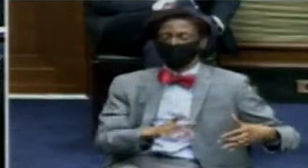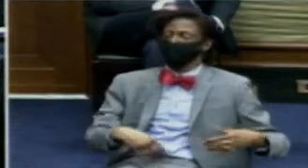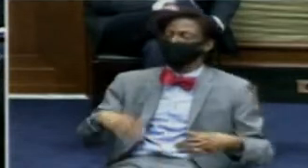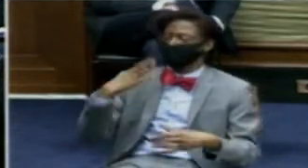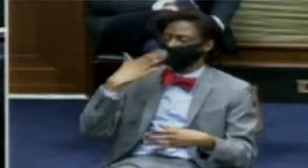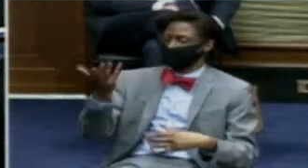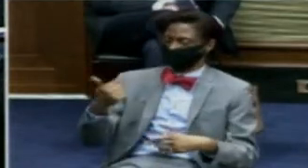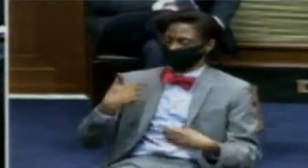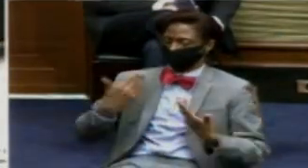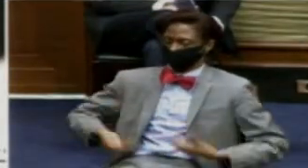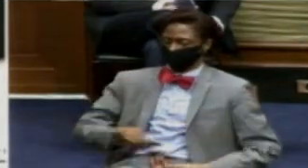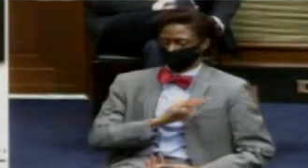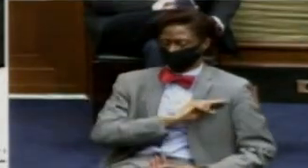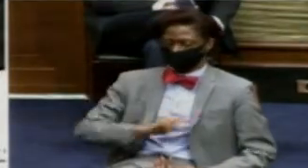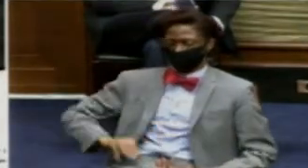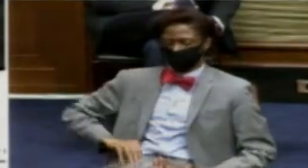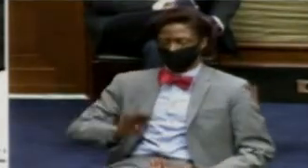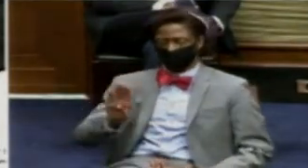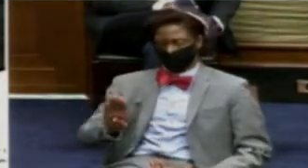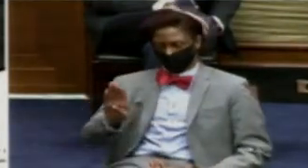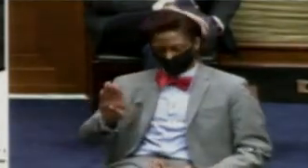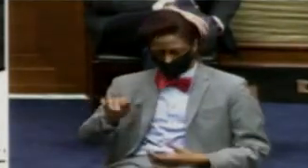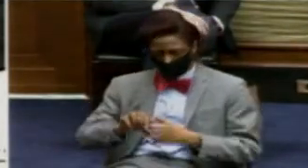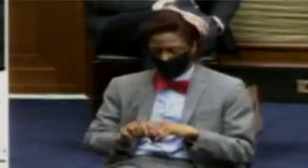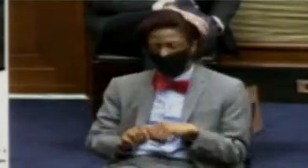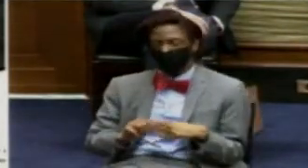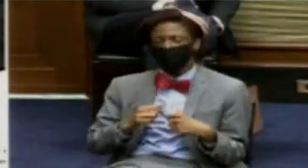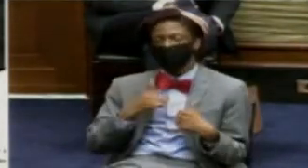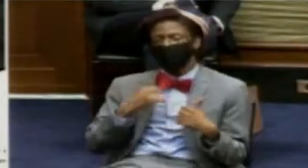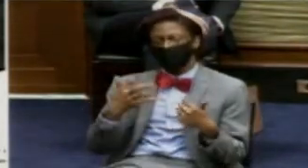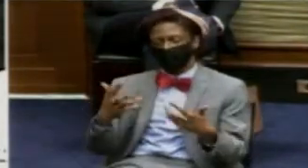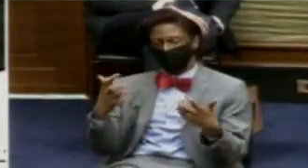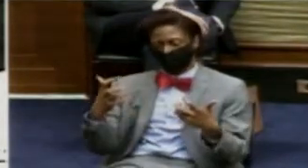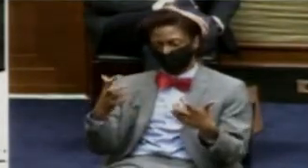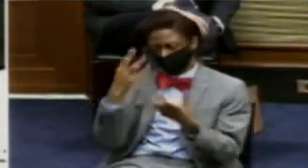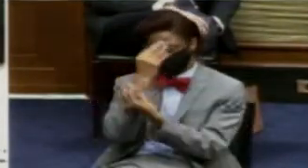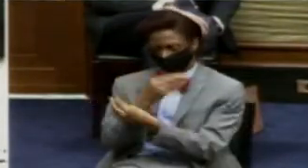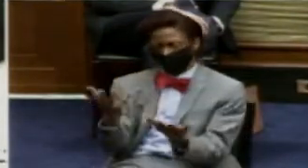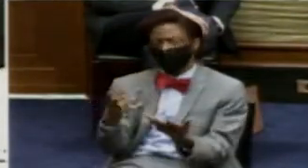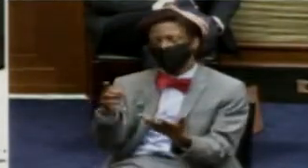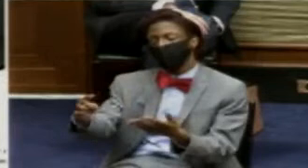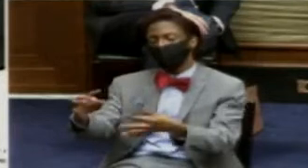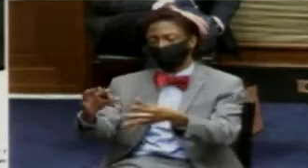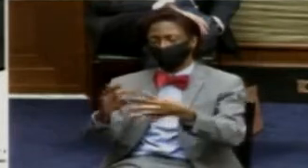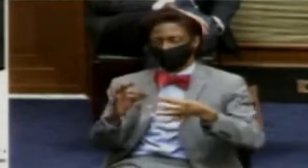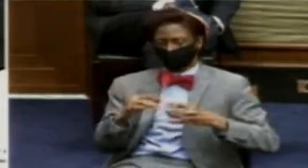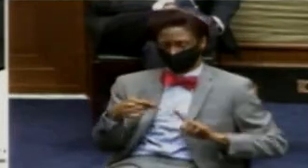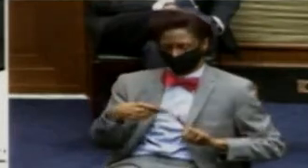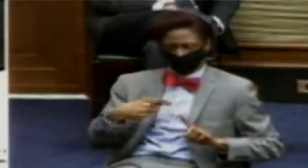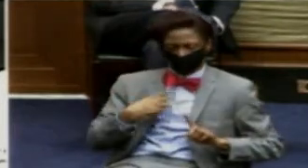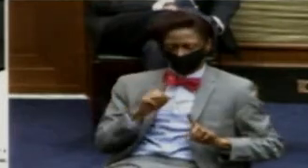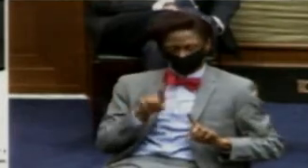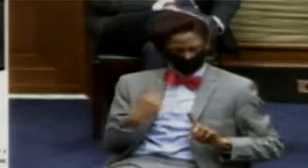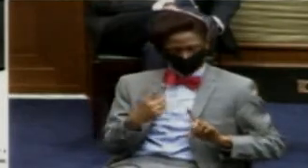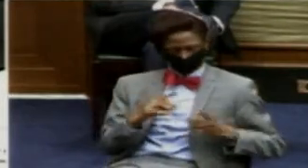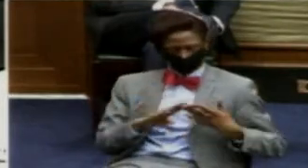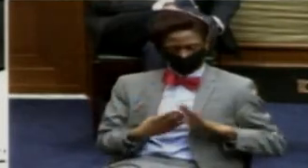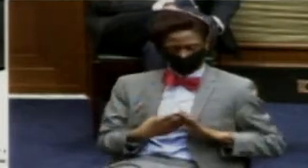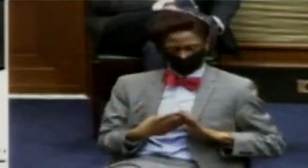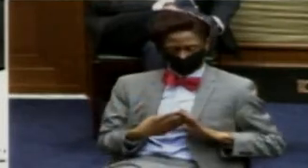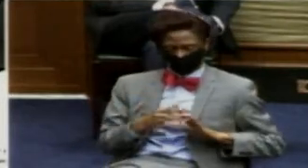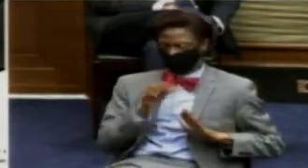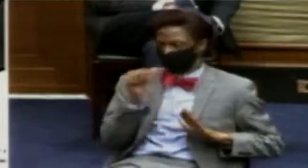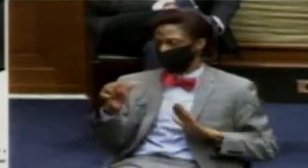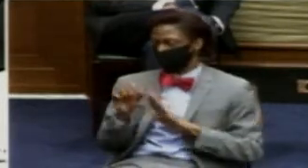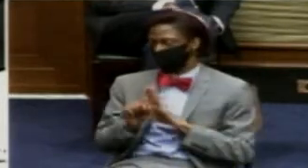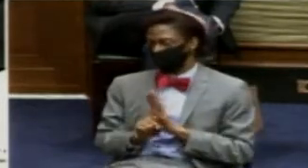is Mayor Bowser speaking. And let me just say, you refer to us as just a city and not really a